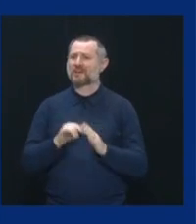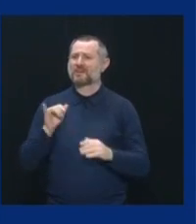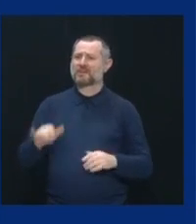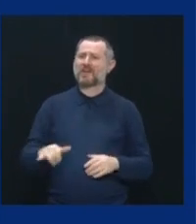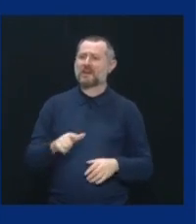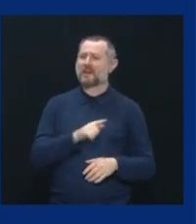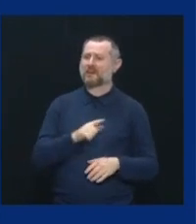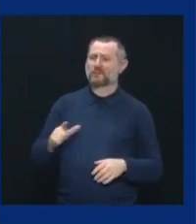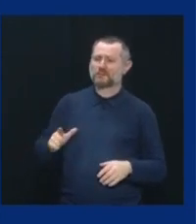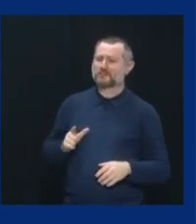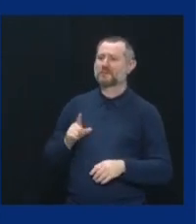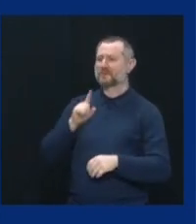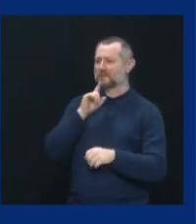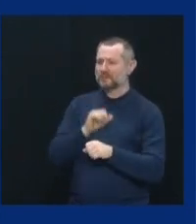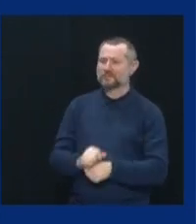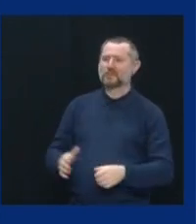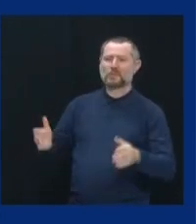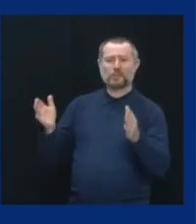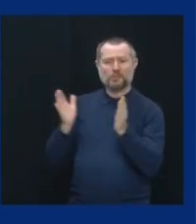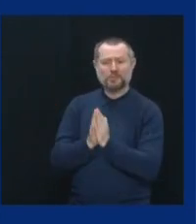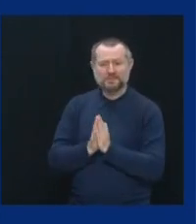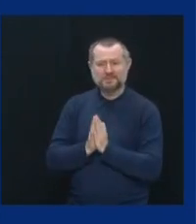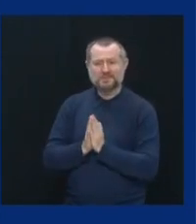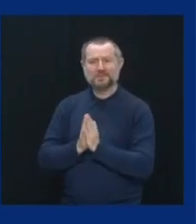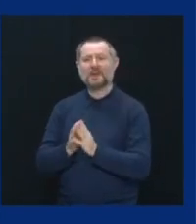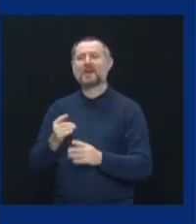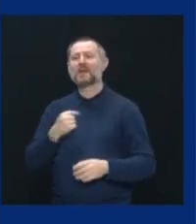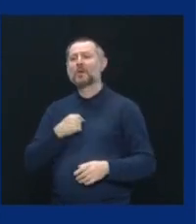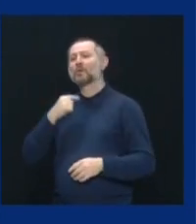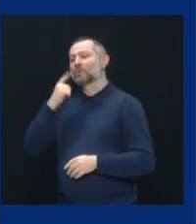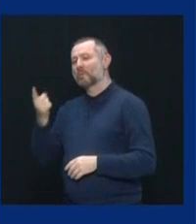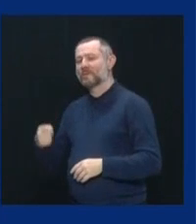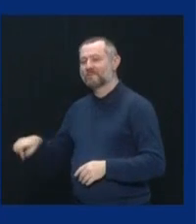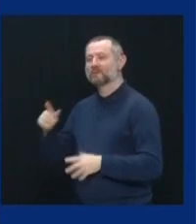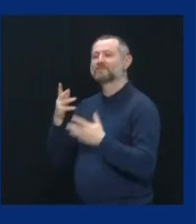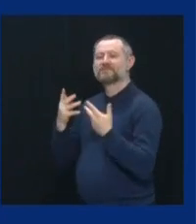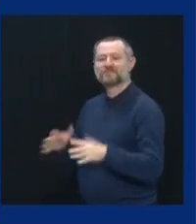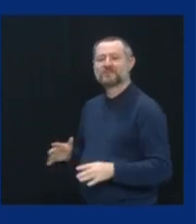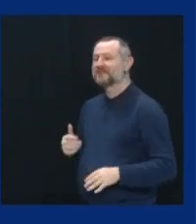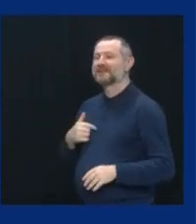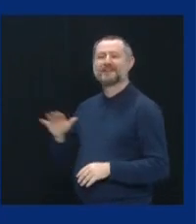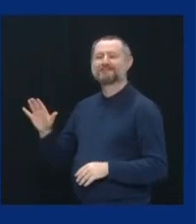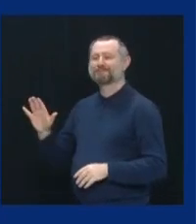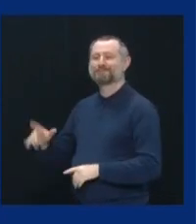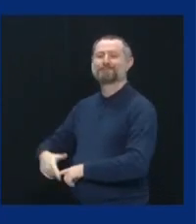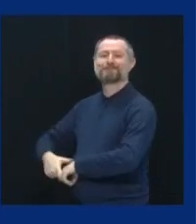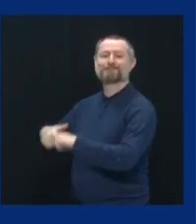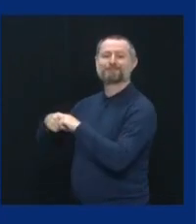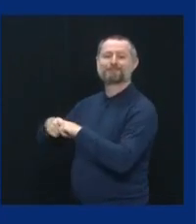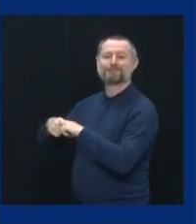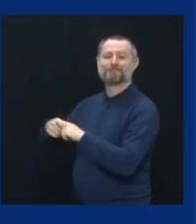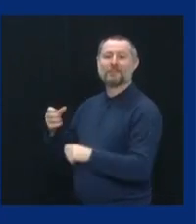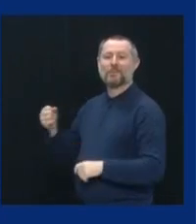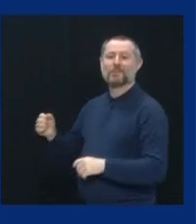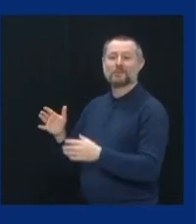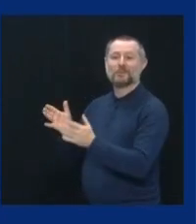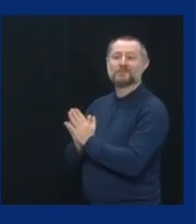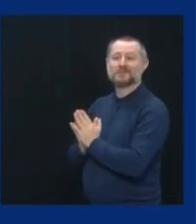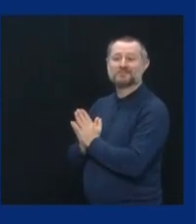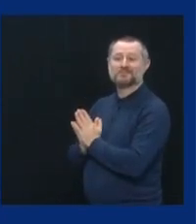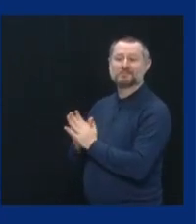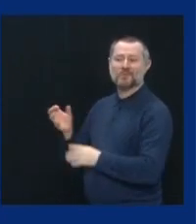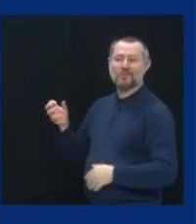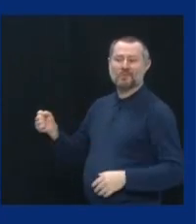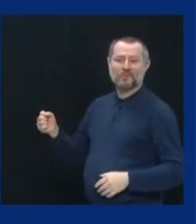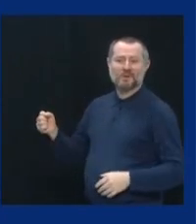did a request. We told them we were not going to address the request